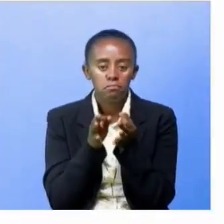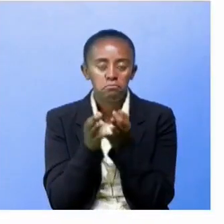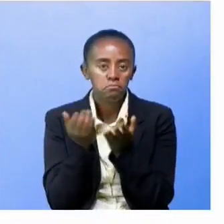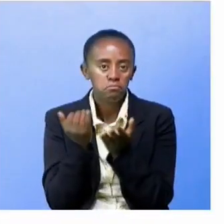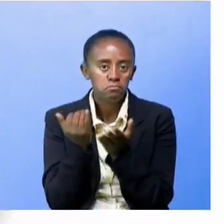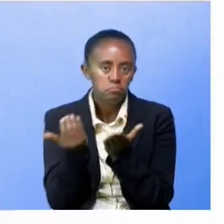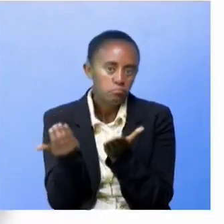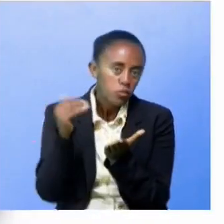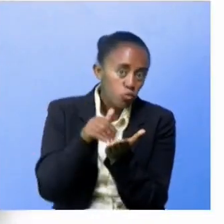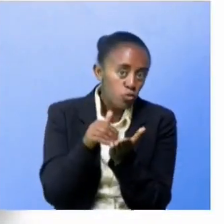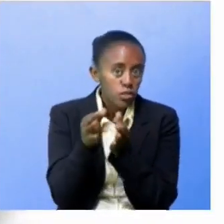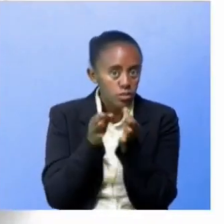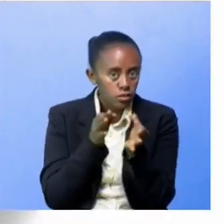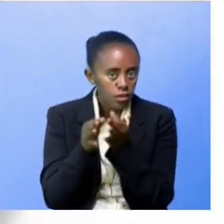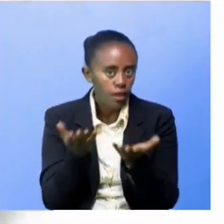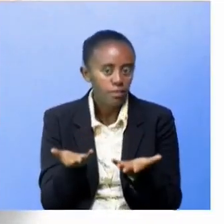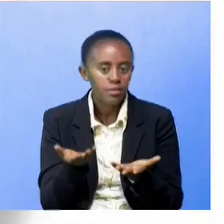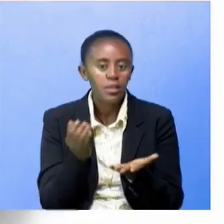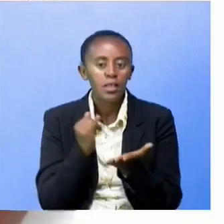It should